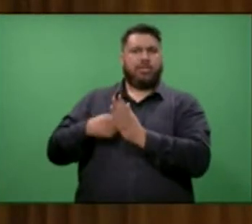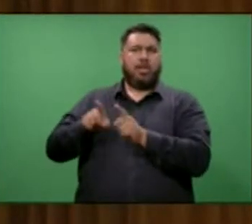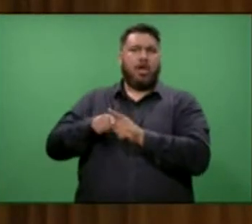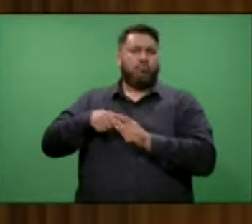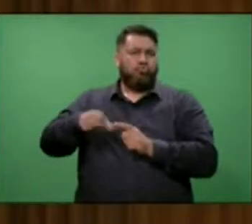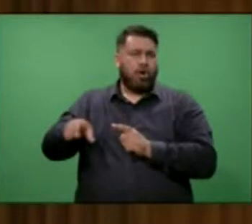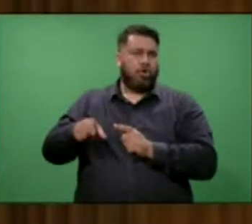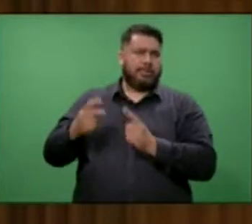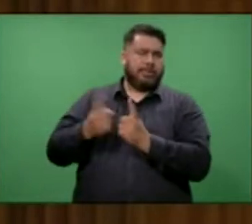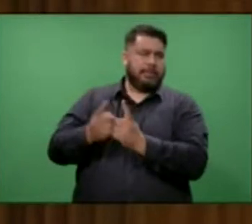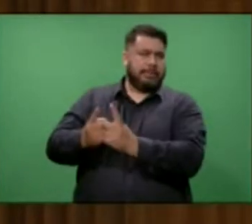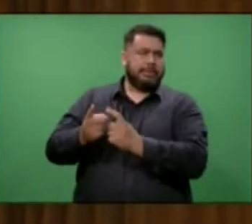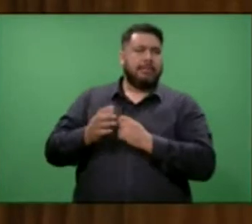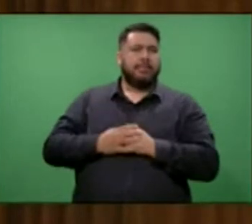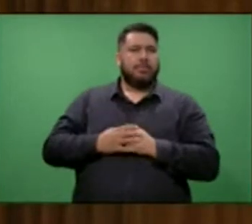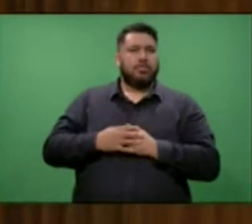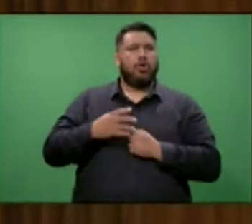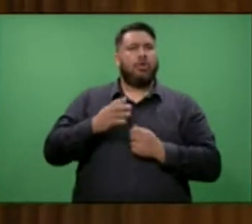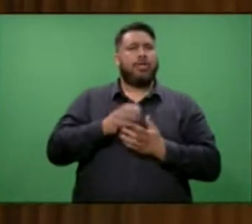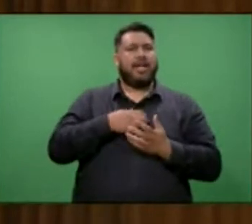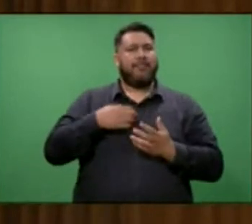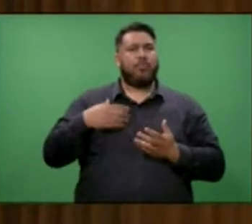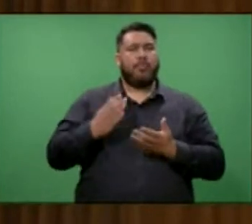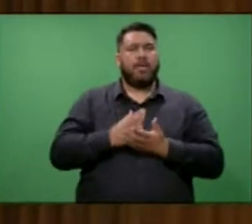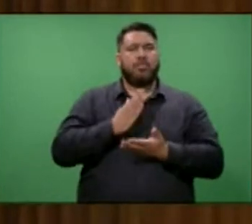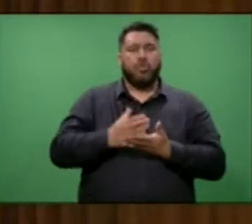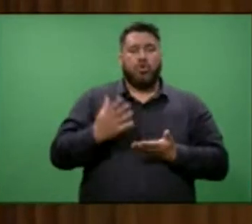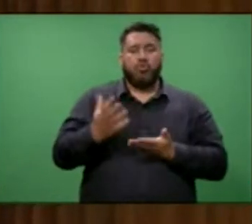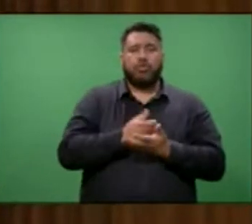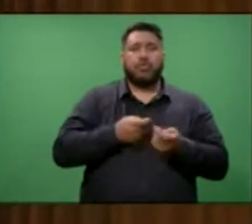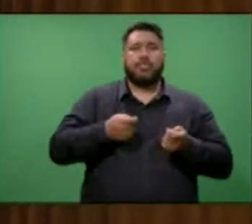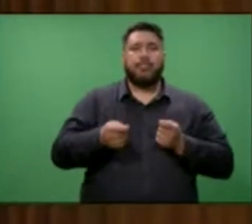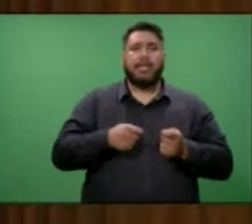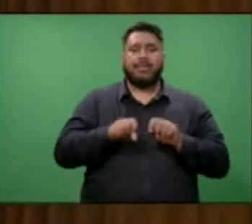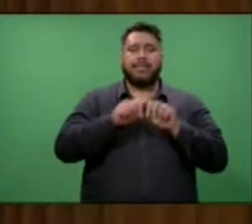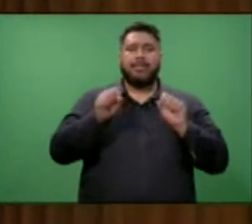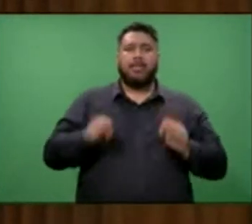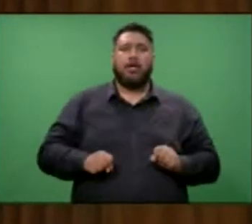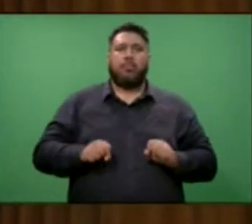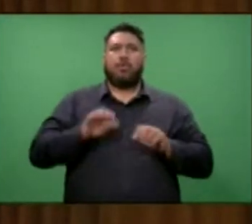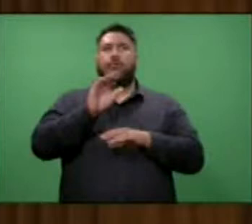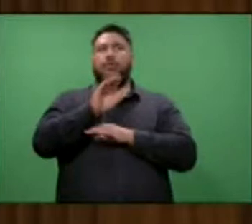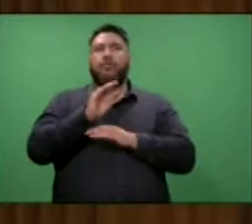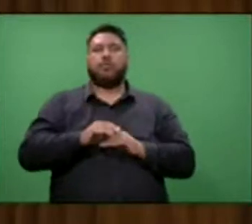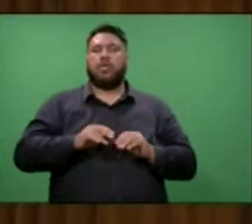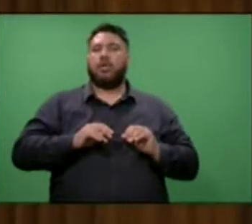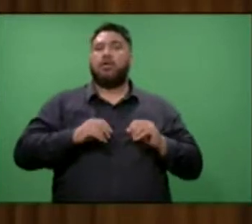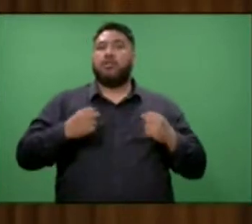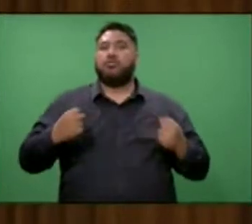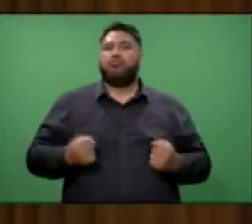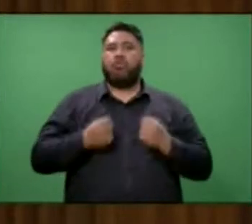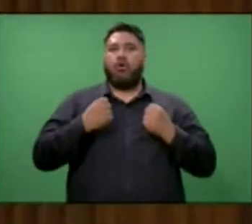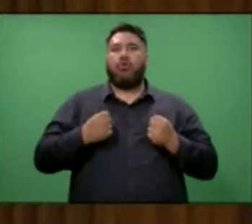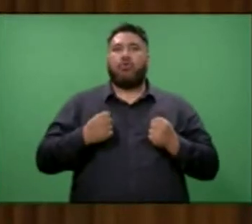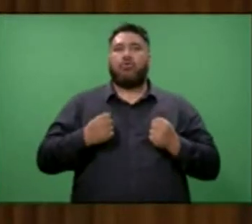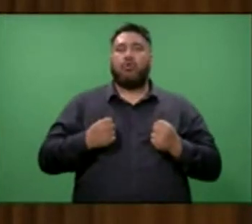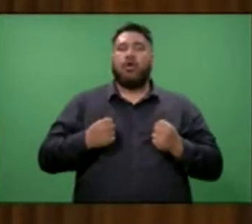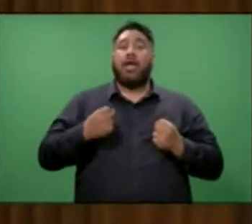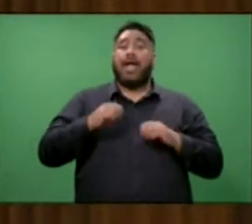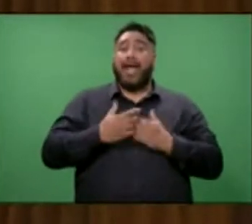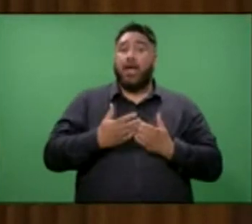Zealand's resource management system is fit for the future by repealing and replacing the Resource Management